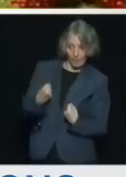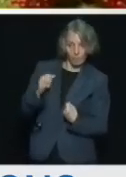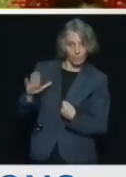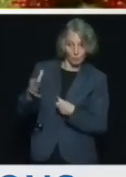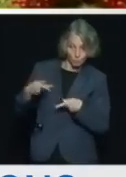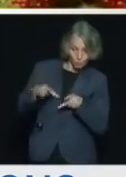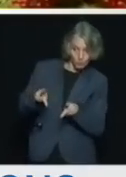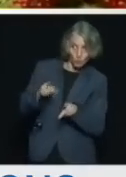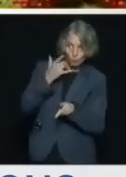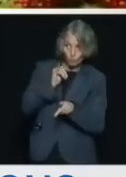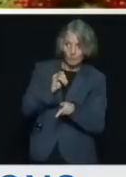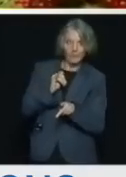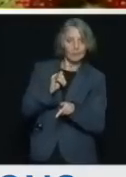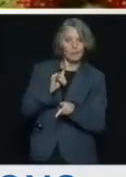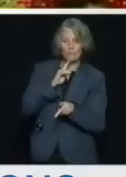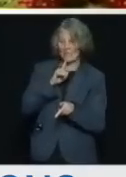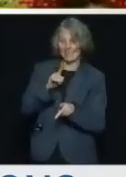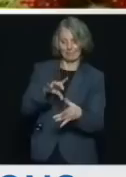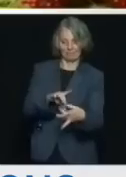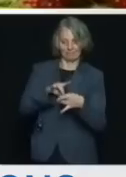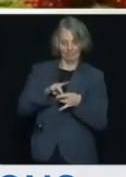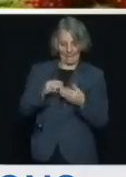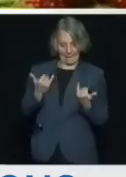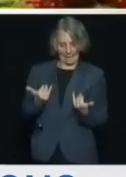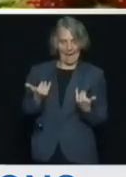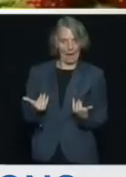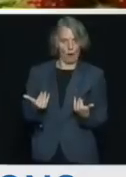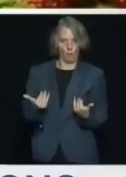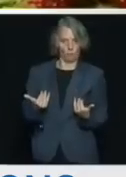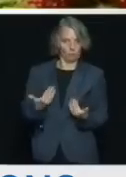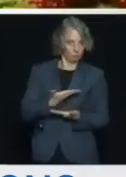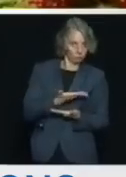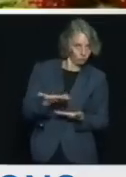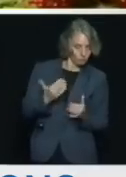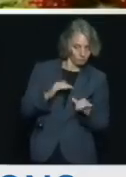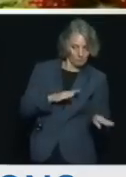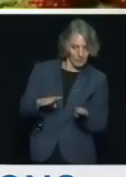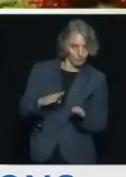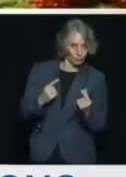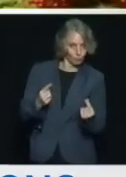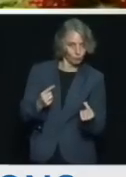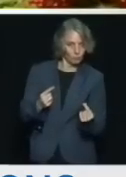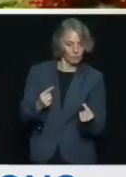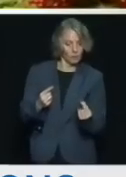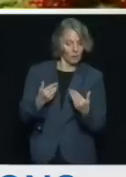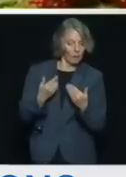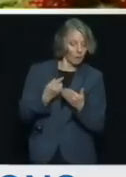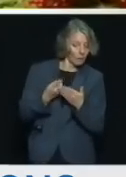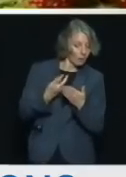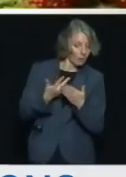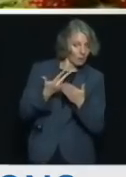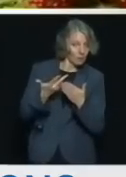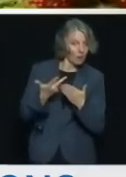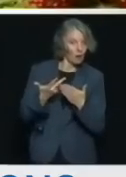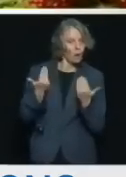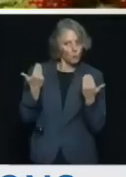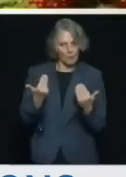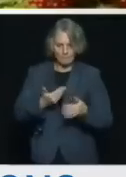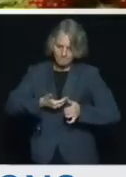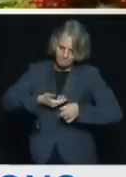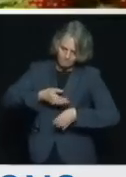have, depends a lot on what we do right now. So in the coming weeks, let's tighten